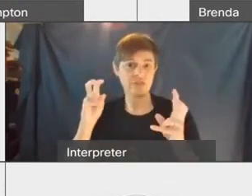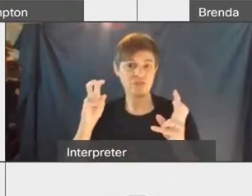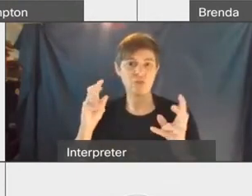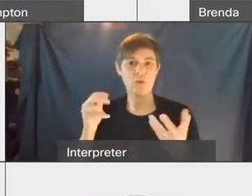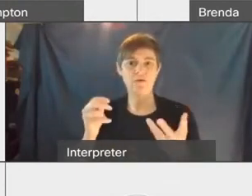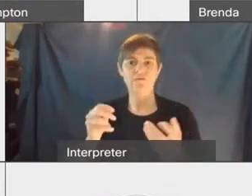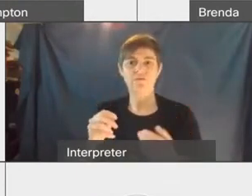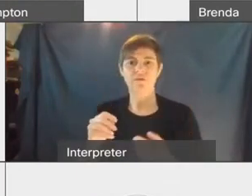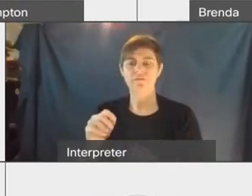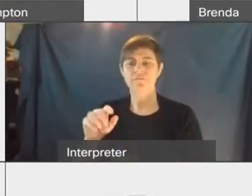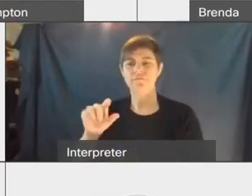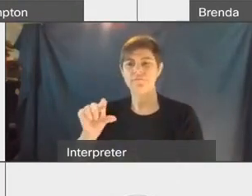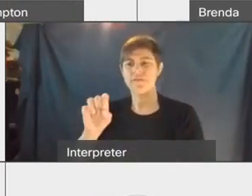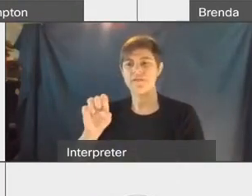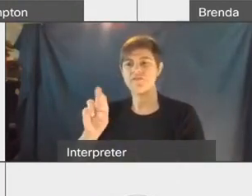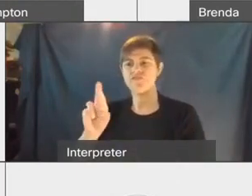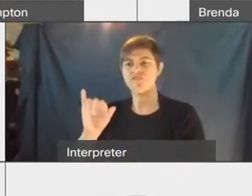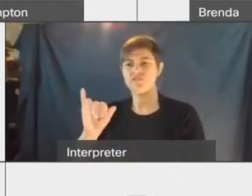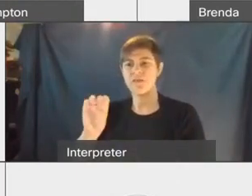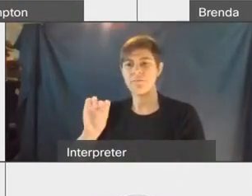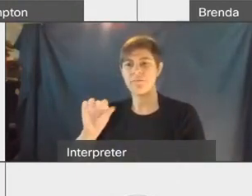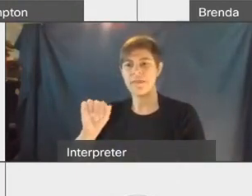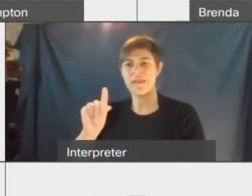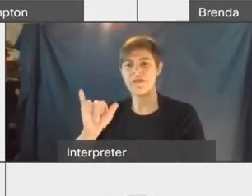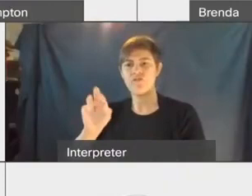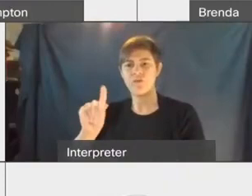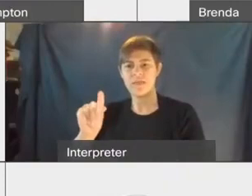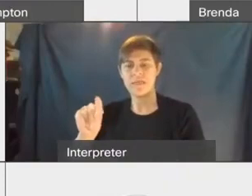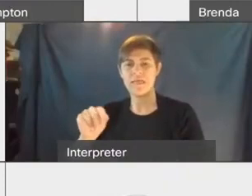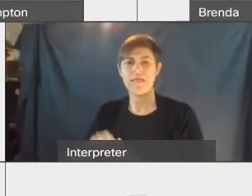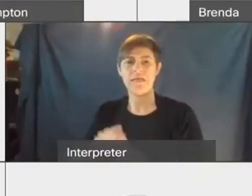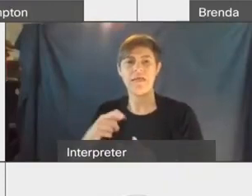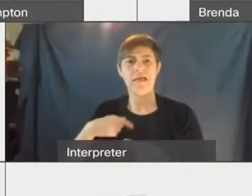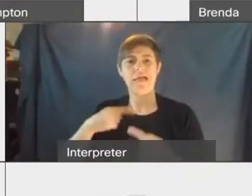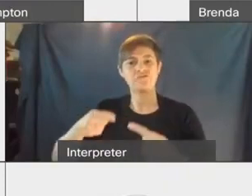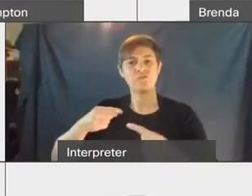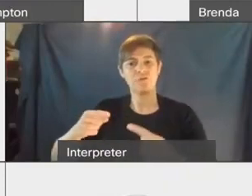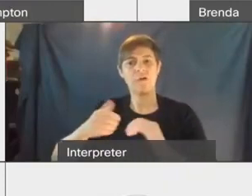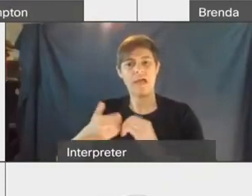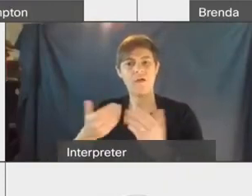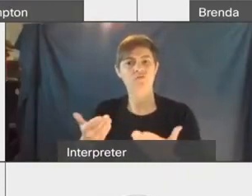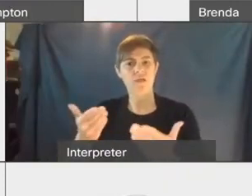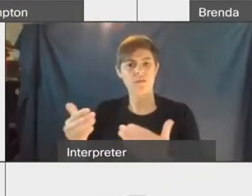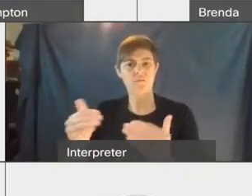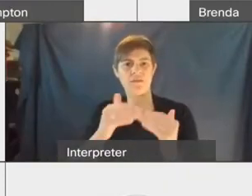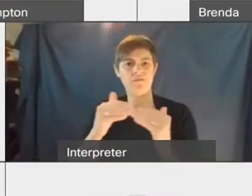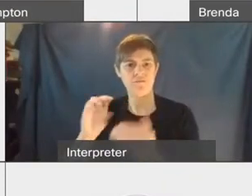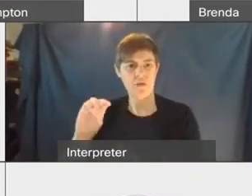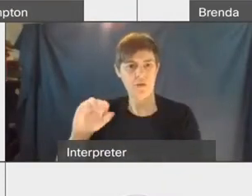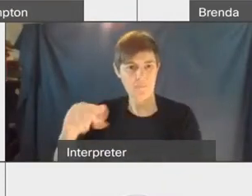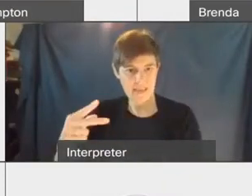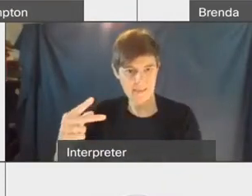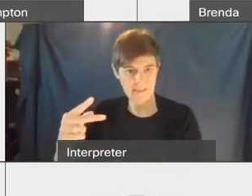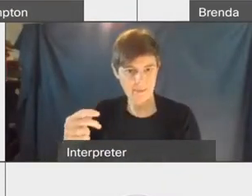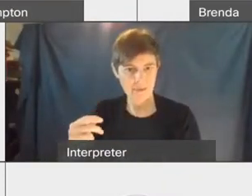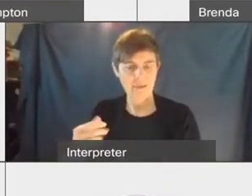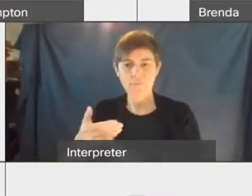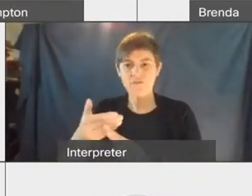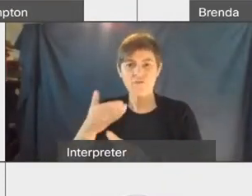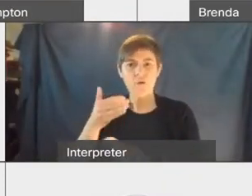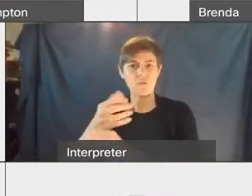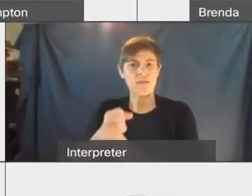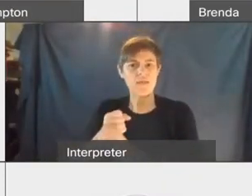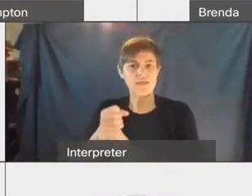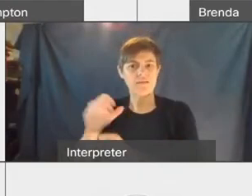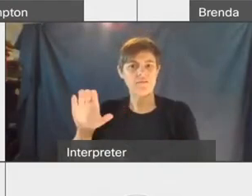about that. The problem with it is, I struggle to understand how we can recommend fair maps or what we think you should do before the census data has even been released. I